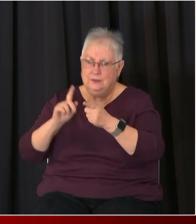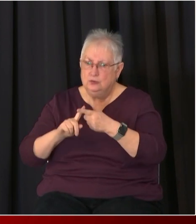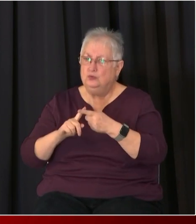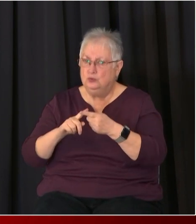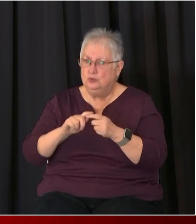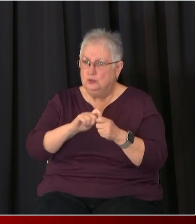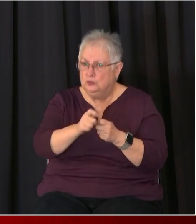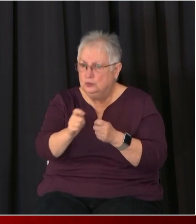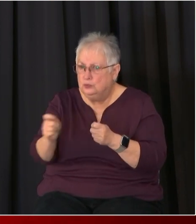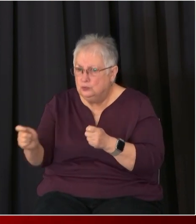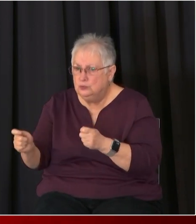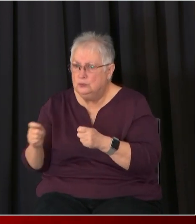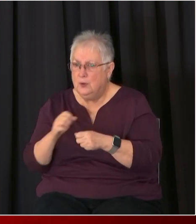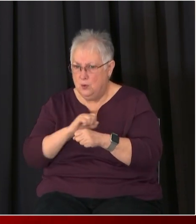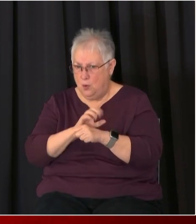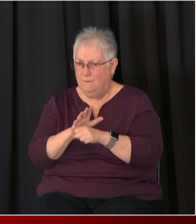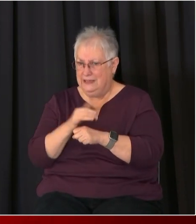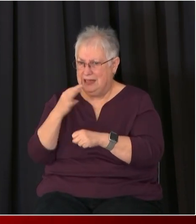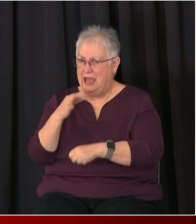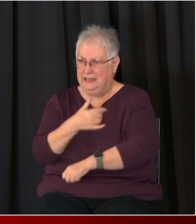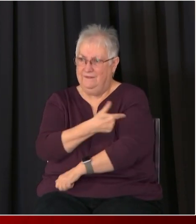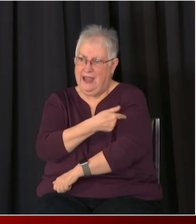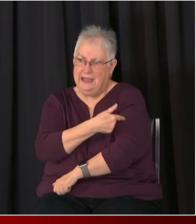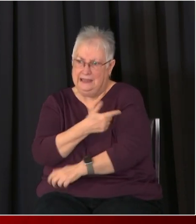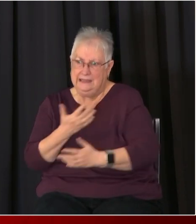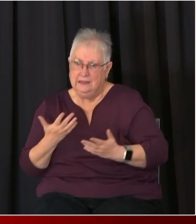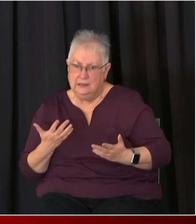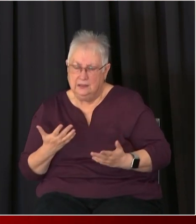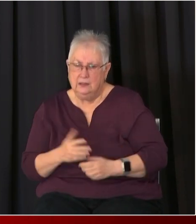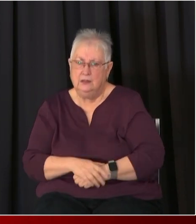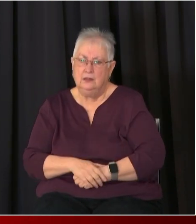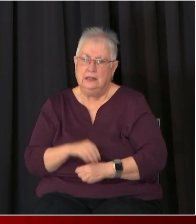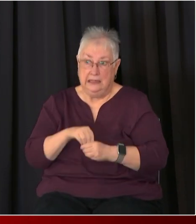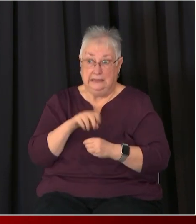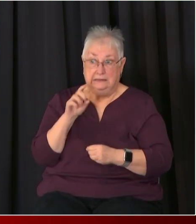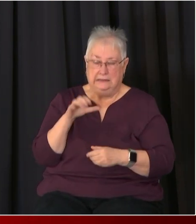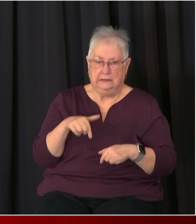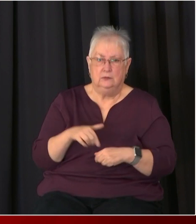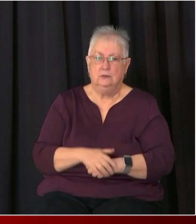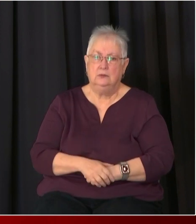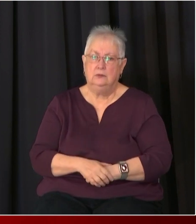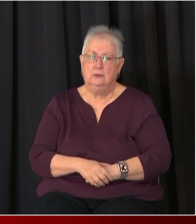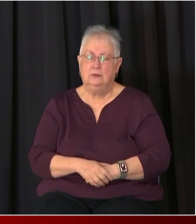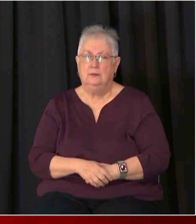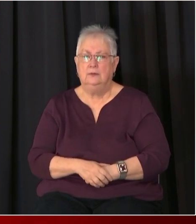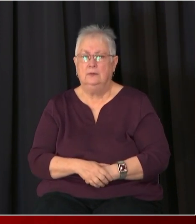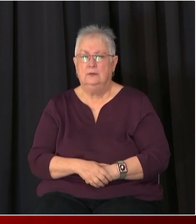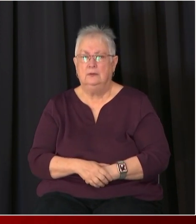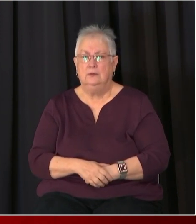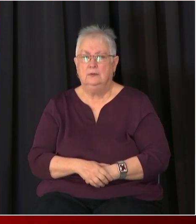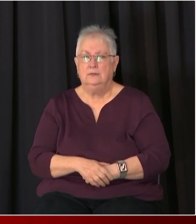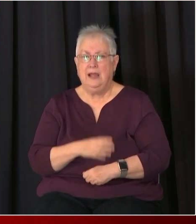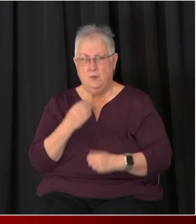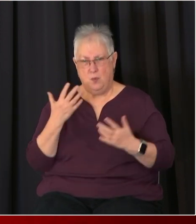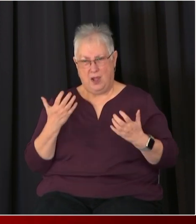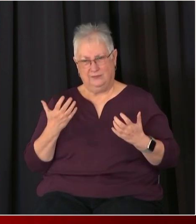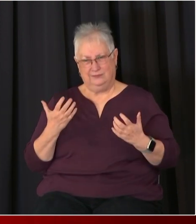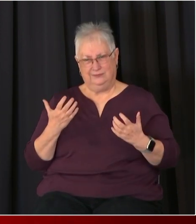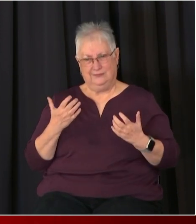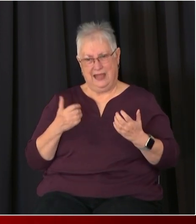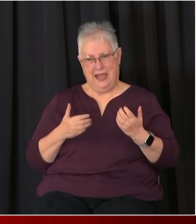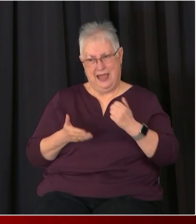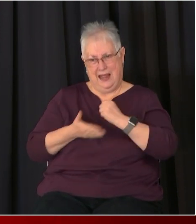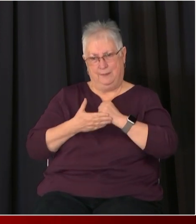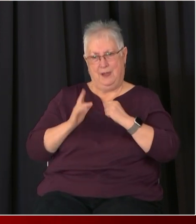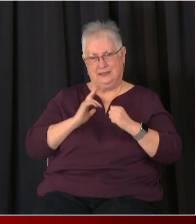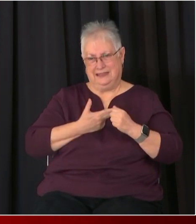the COVID-19 vaccines that would assist us in the equitable distribution of a safe and